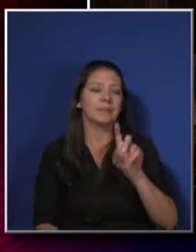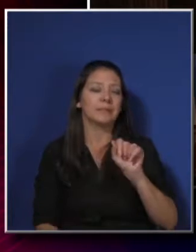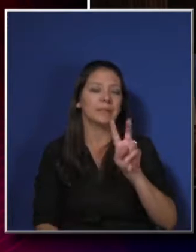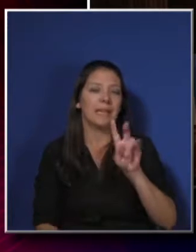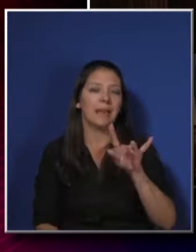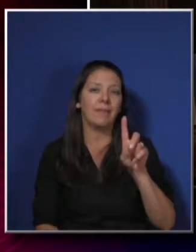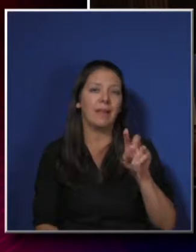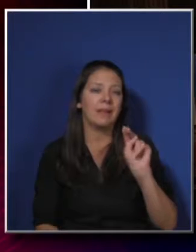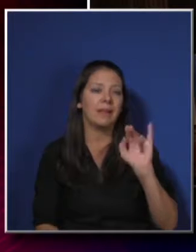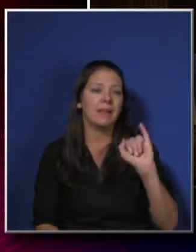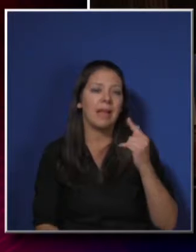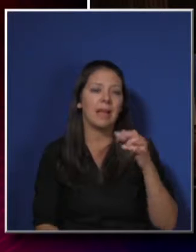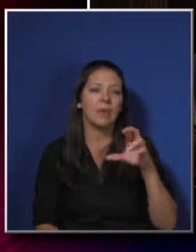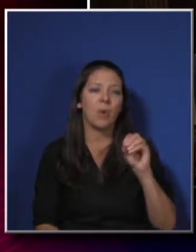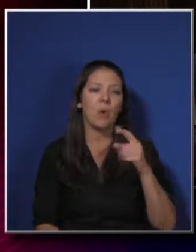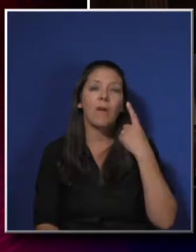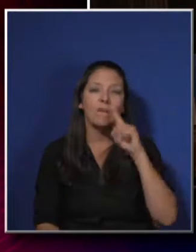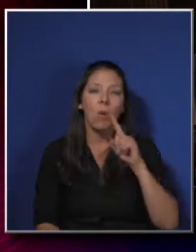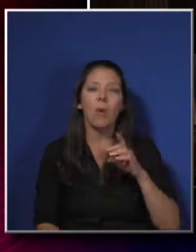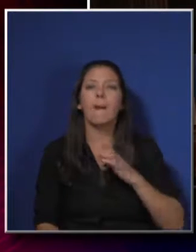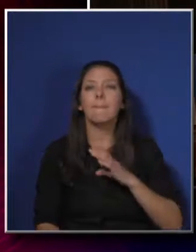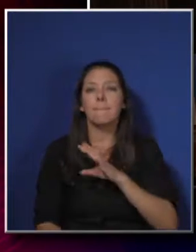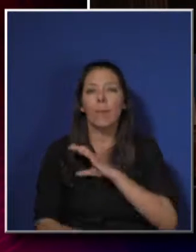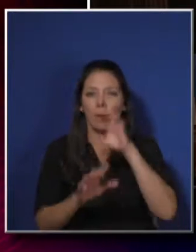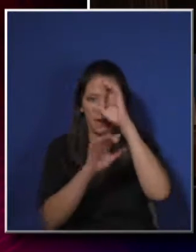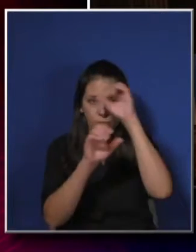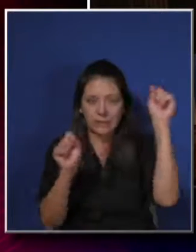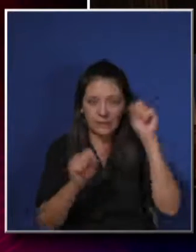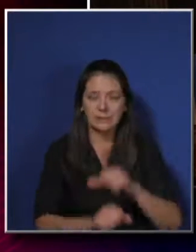board president. I second.